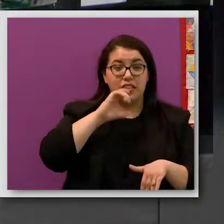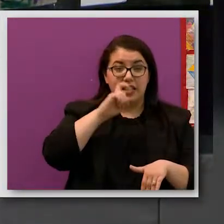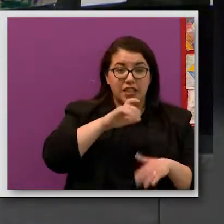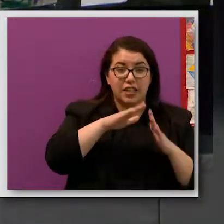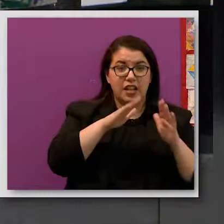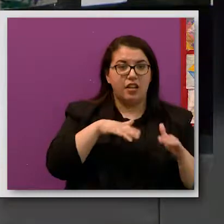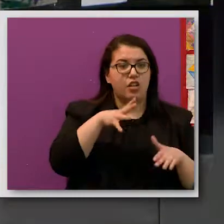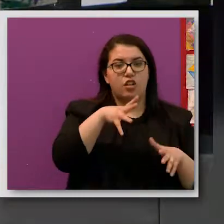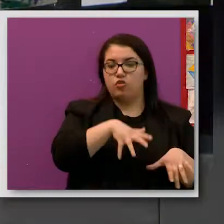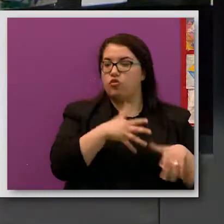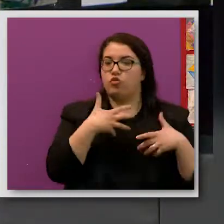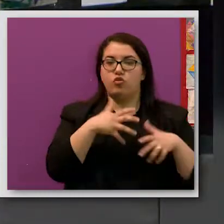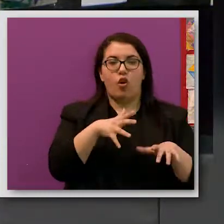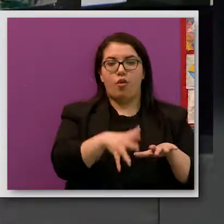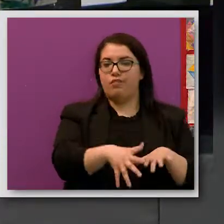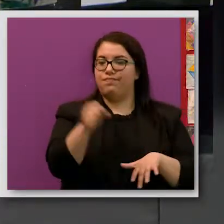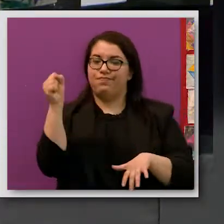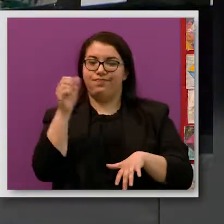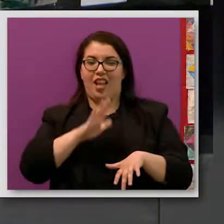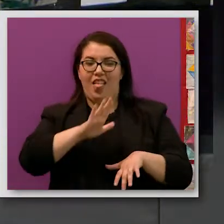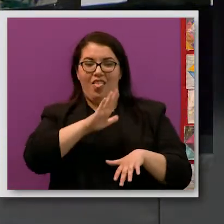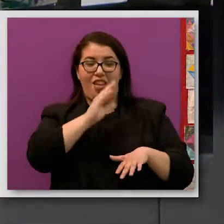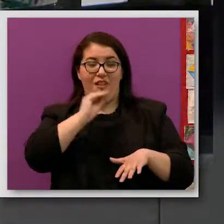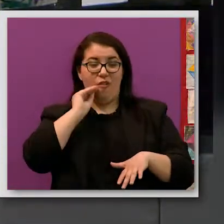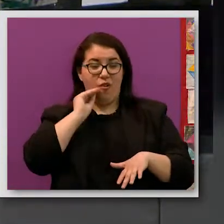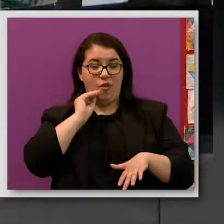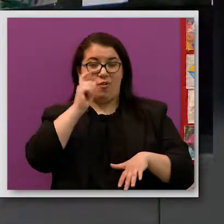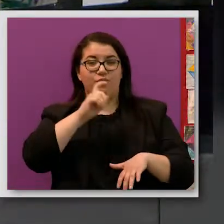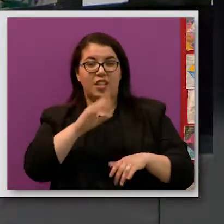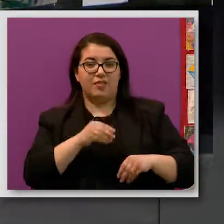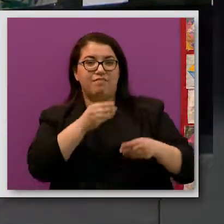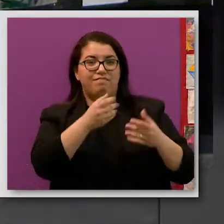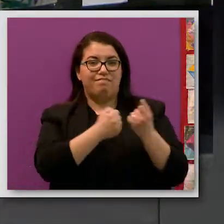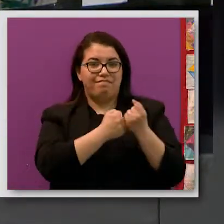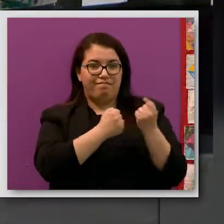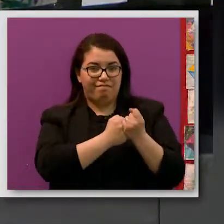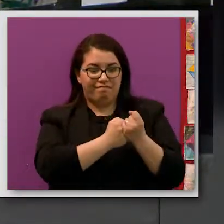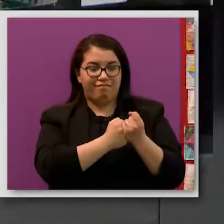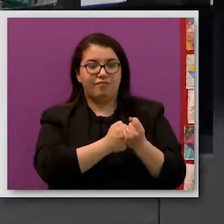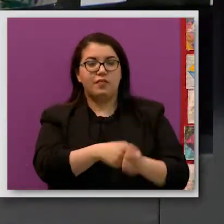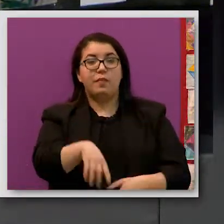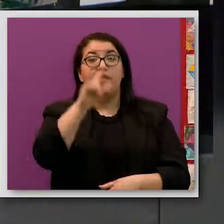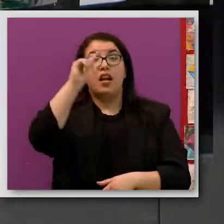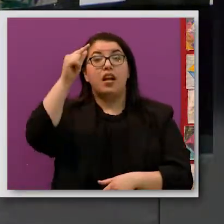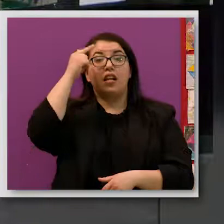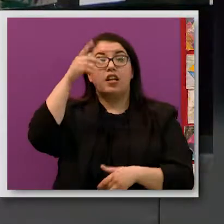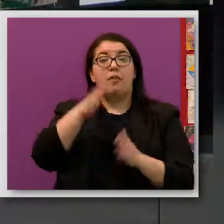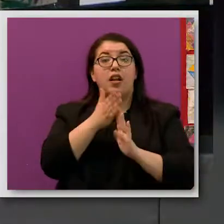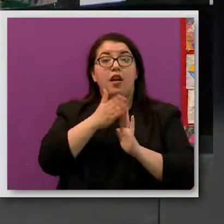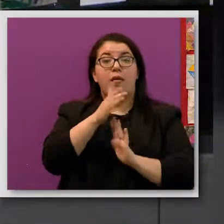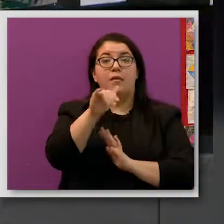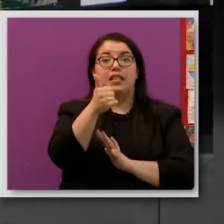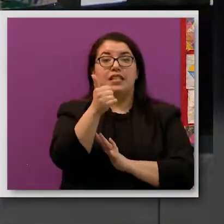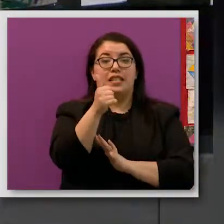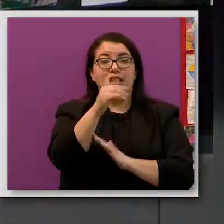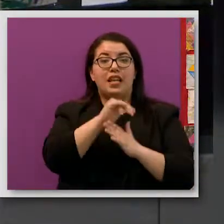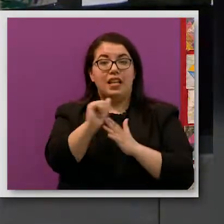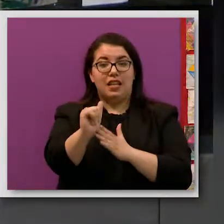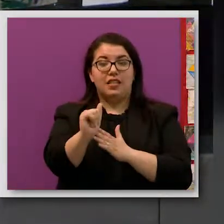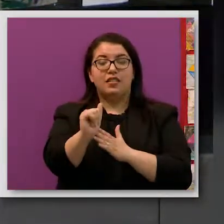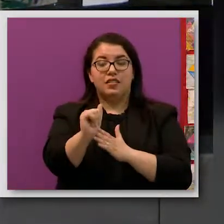them, so we definitely need housing. Government operations, 10%, sorry. And